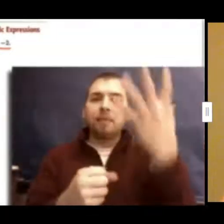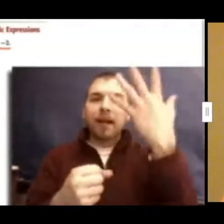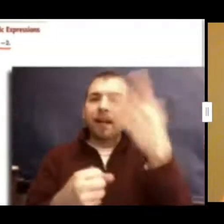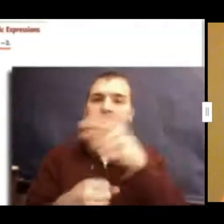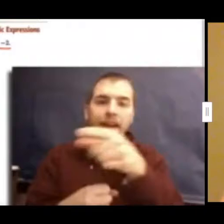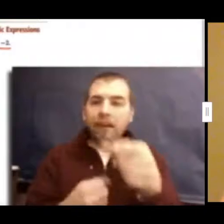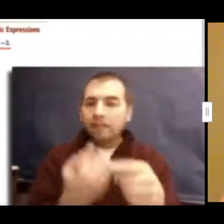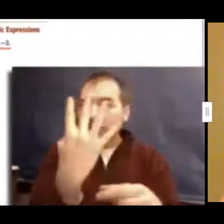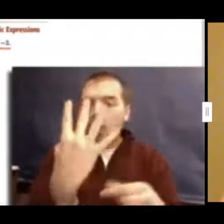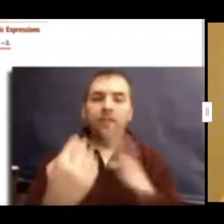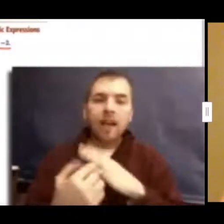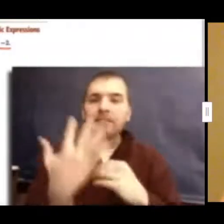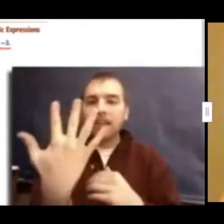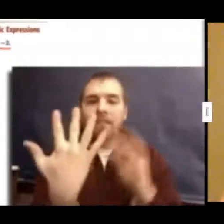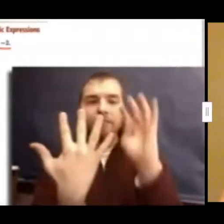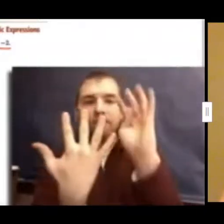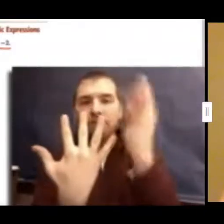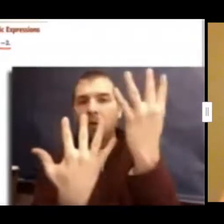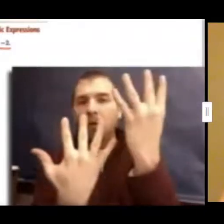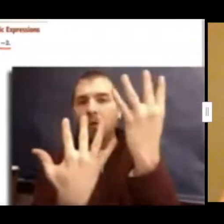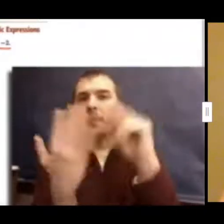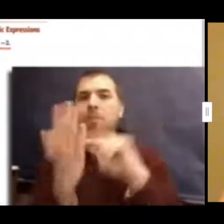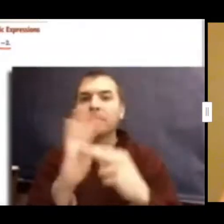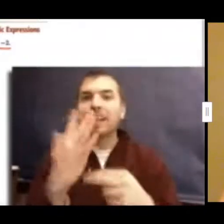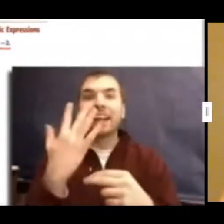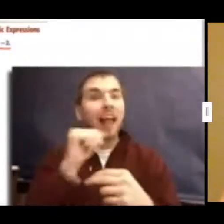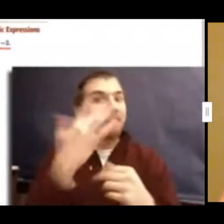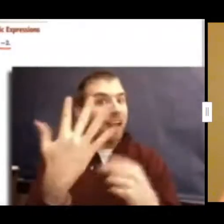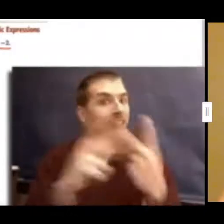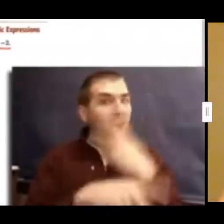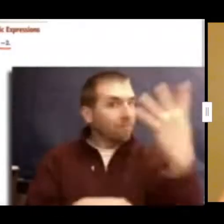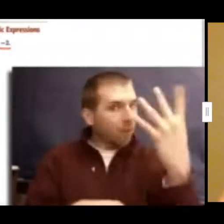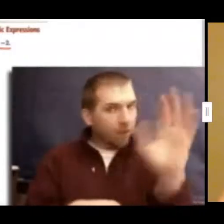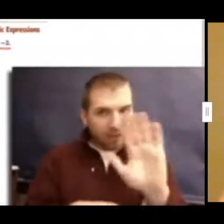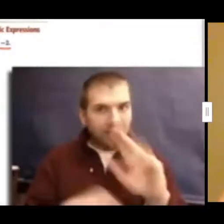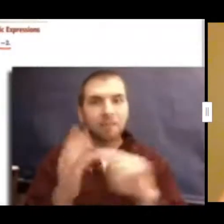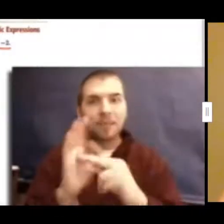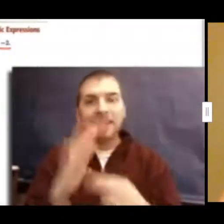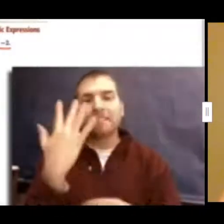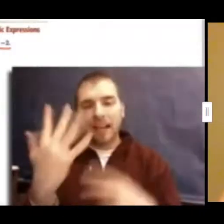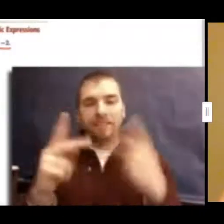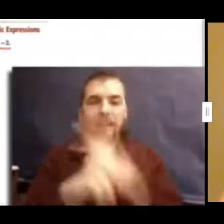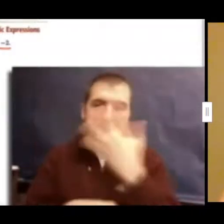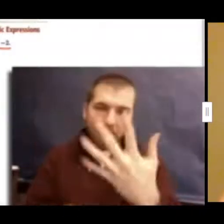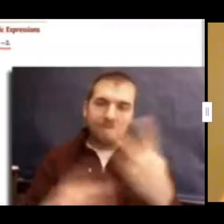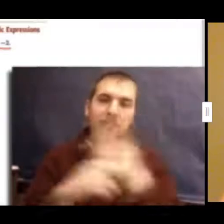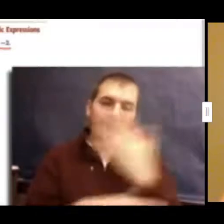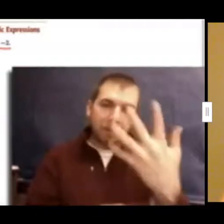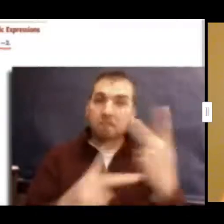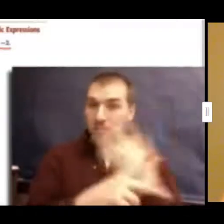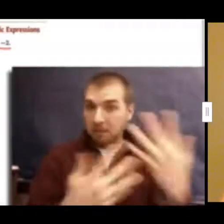or 2 or 3 or 4. It can be anything, but it's how many times you multiply the base number by